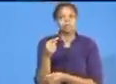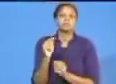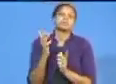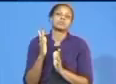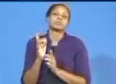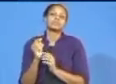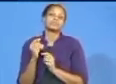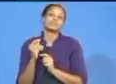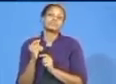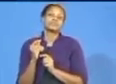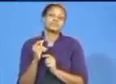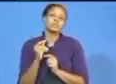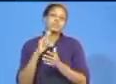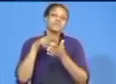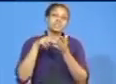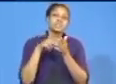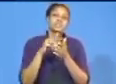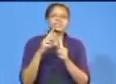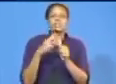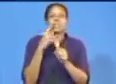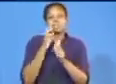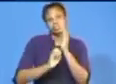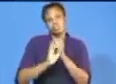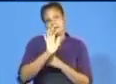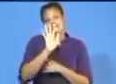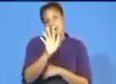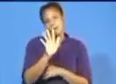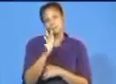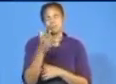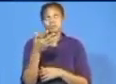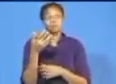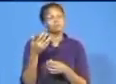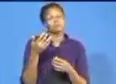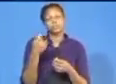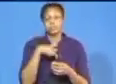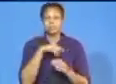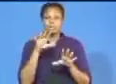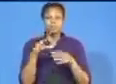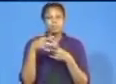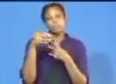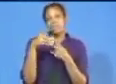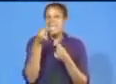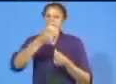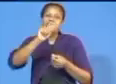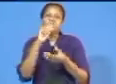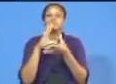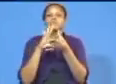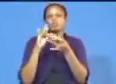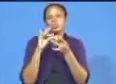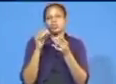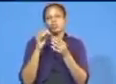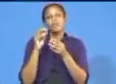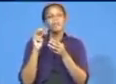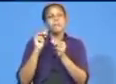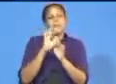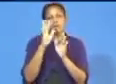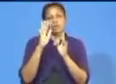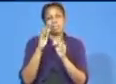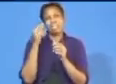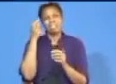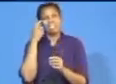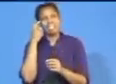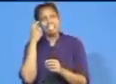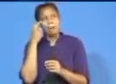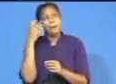2 Kings chapter 5. As a matter of fact, we could pick any story of miracles. I thought about blind Bartimaeus, but